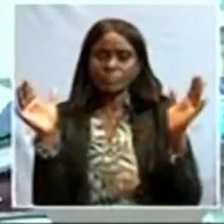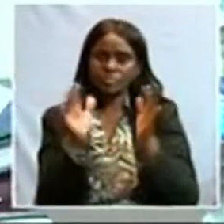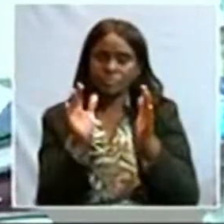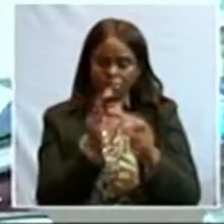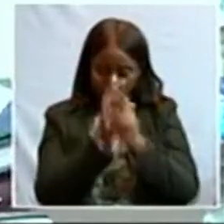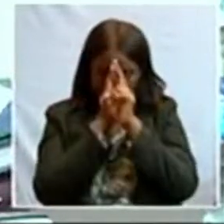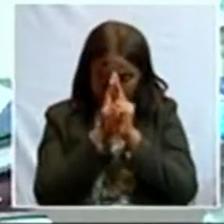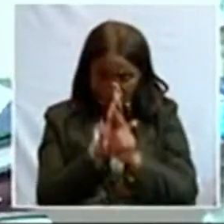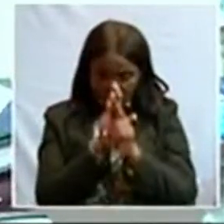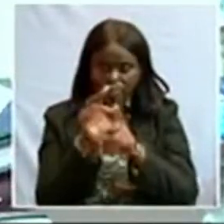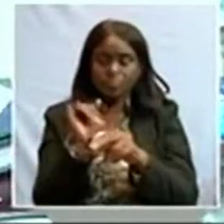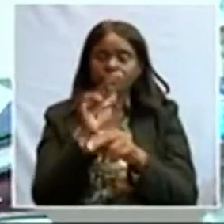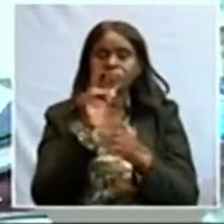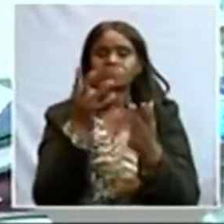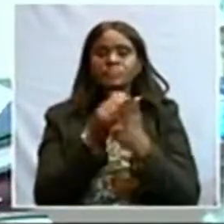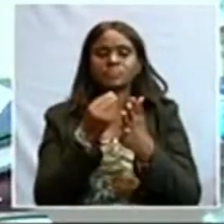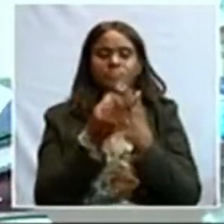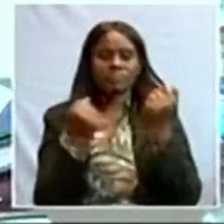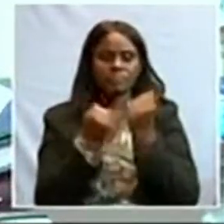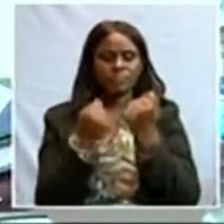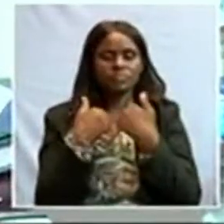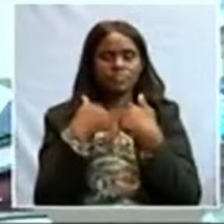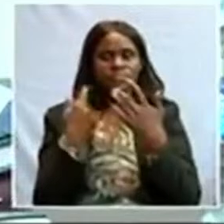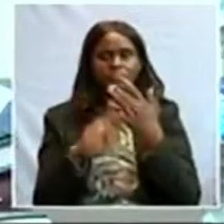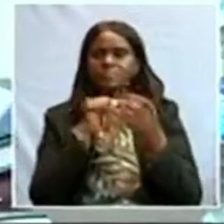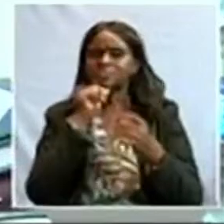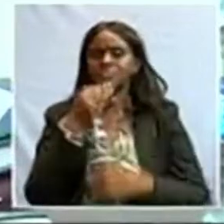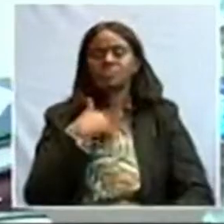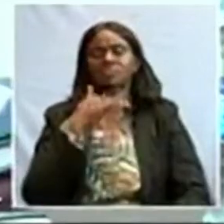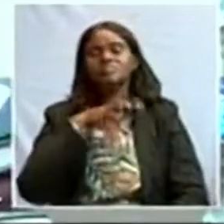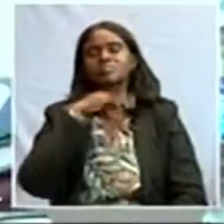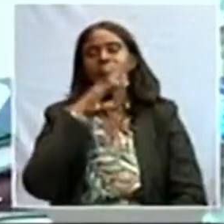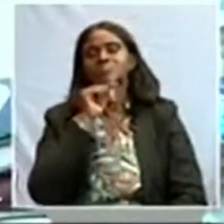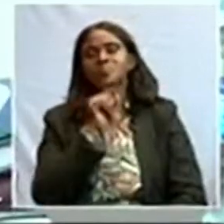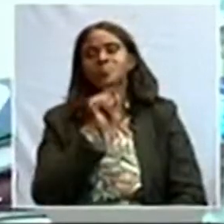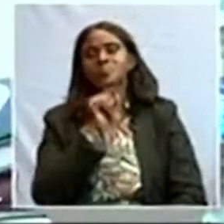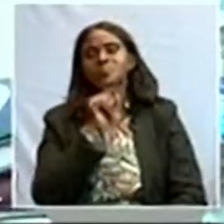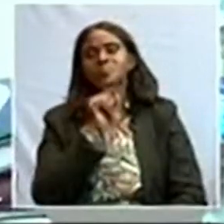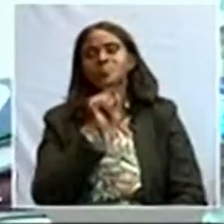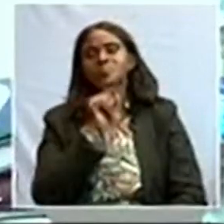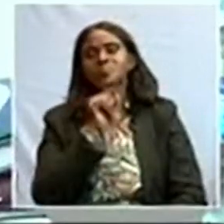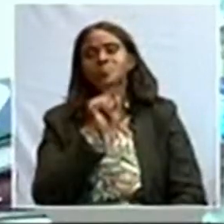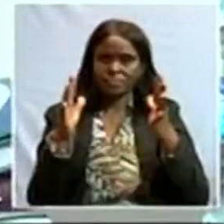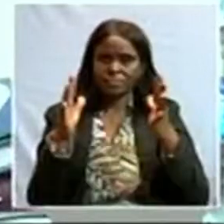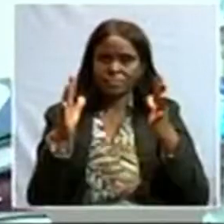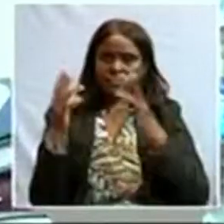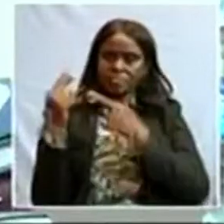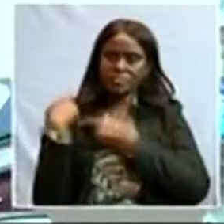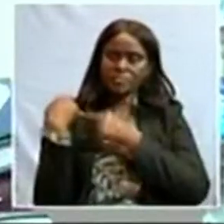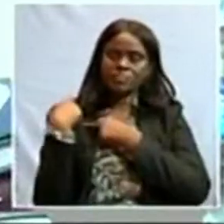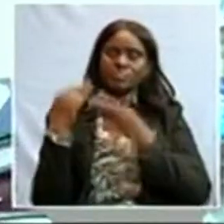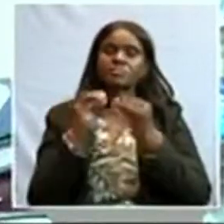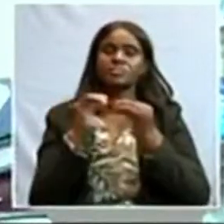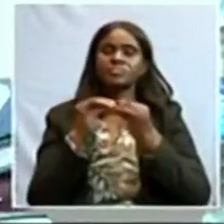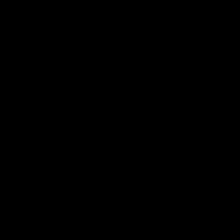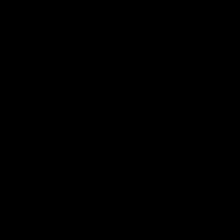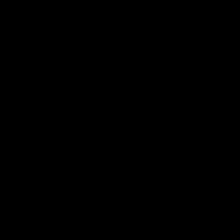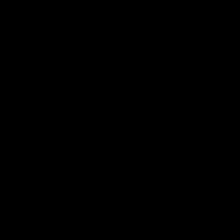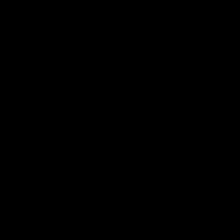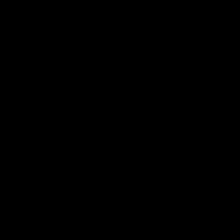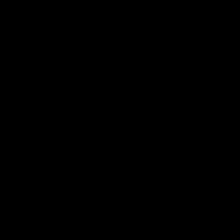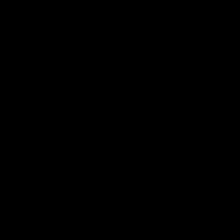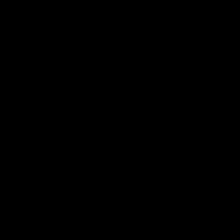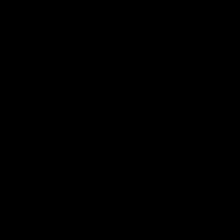respect, this financial support has been inadequate to cover the expansion of responsibilities.